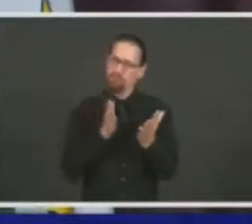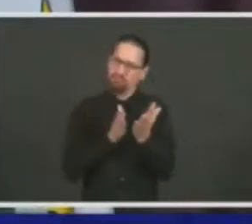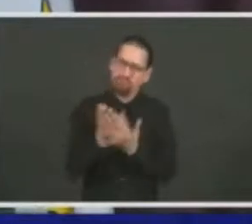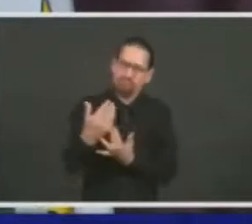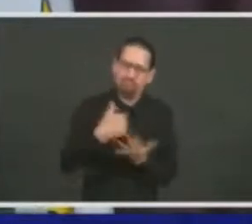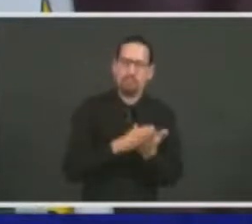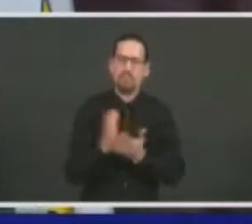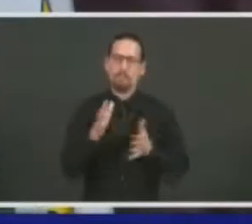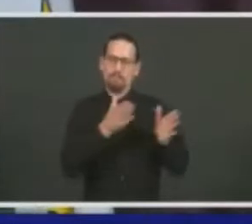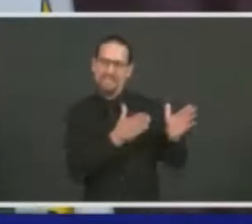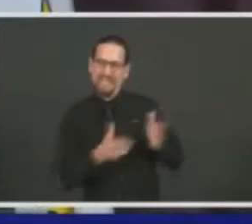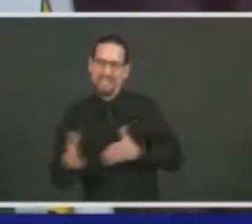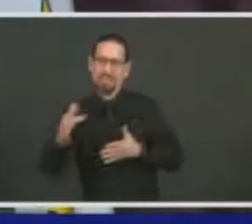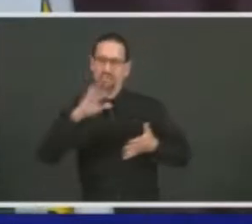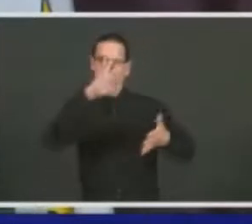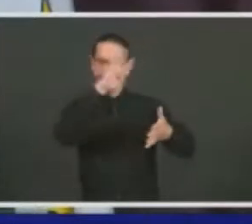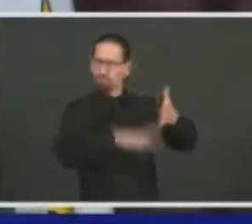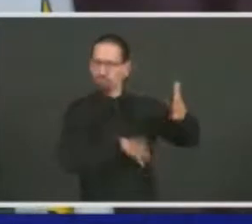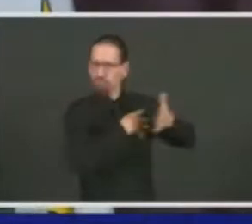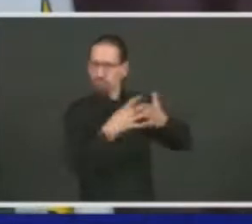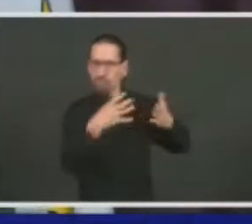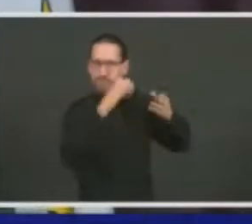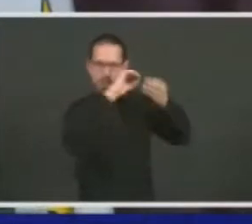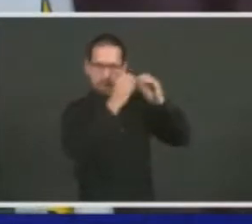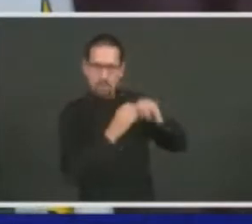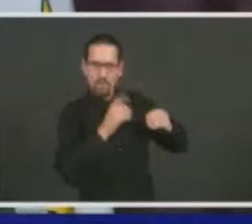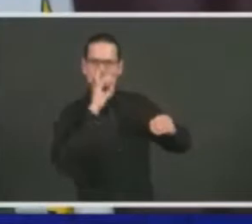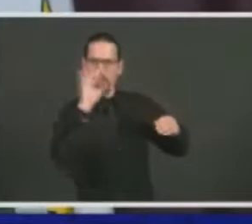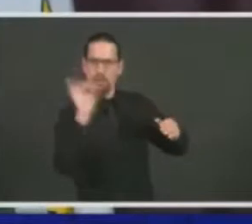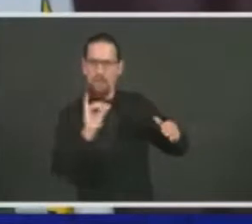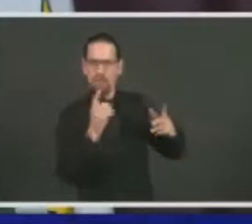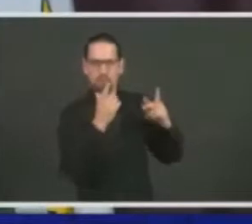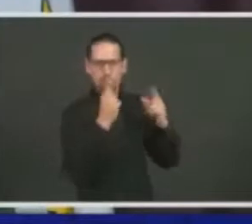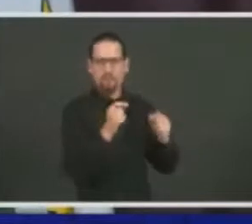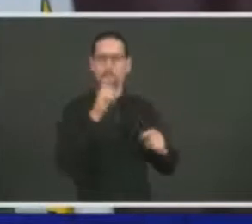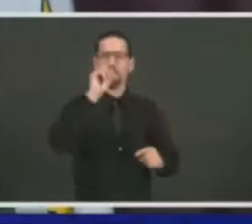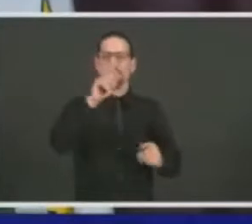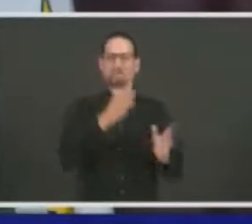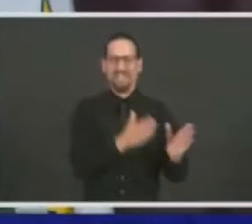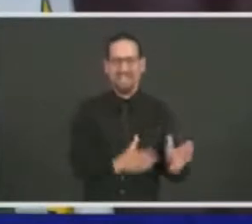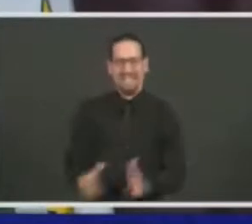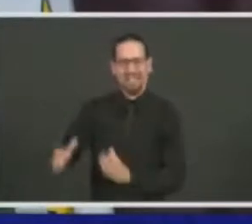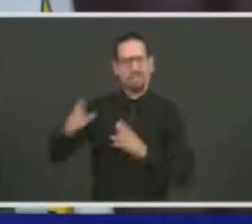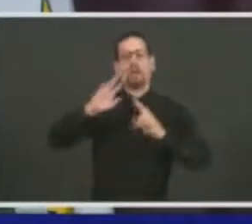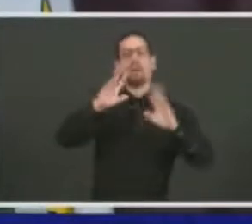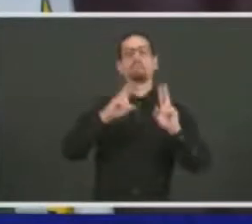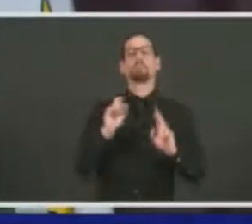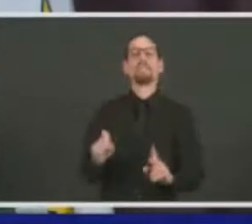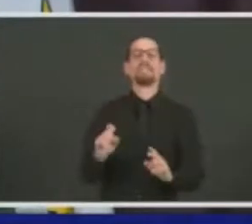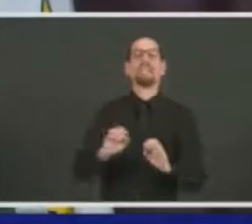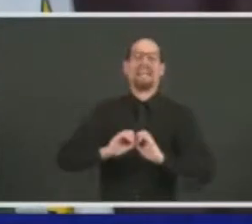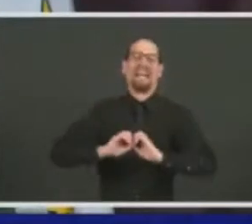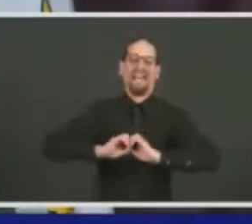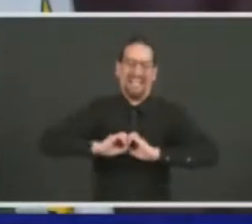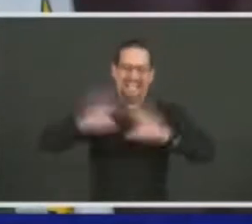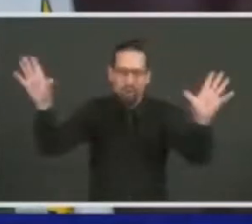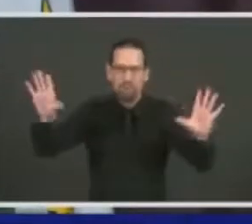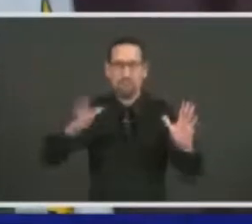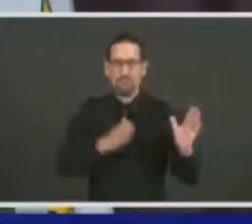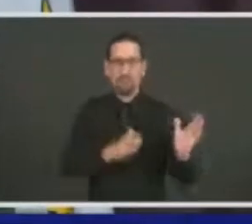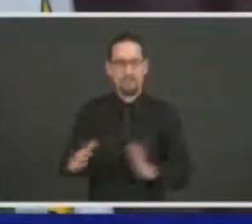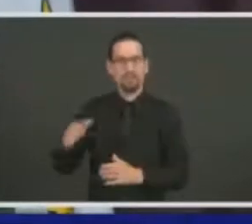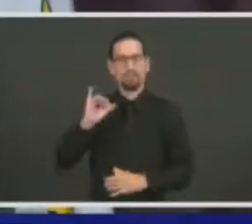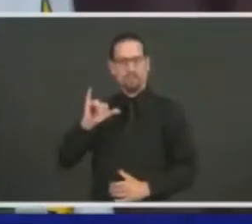need to hit in order to be confident that we're ready to reopen schools. And these experts have advised us on